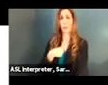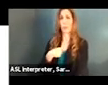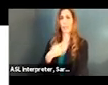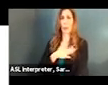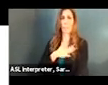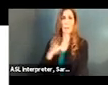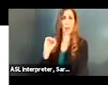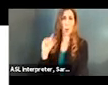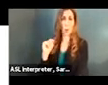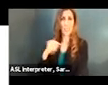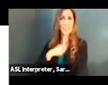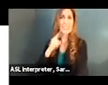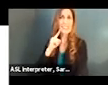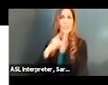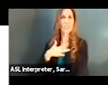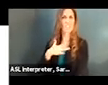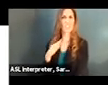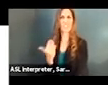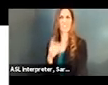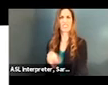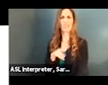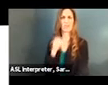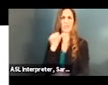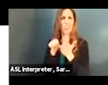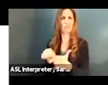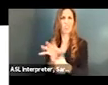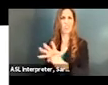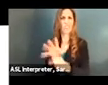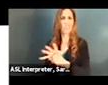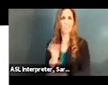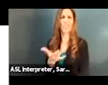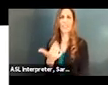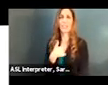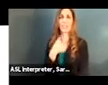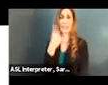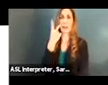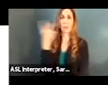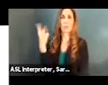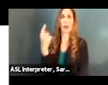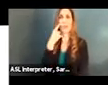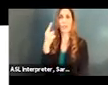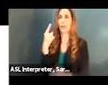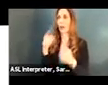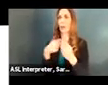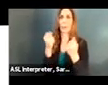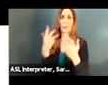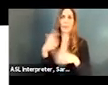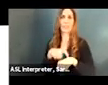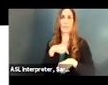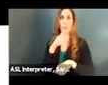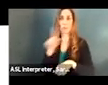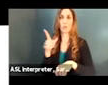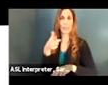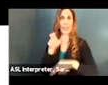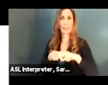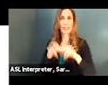OT, I feel was not highlighted enough. And now looking back, I'm thinking of all those times that I had really sat down with